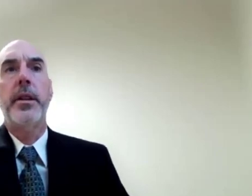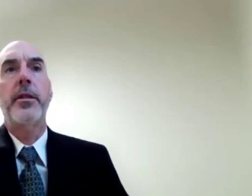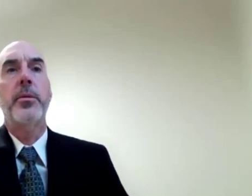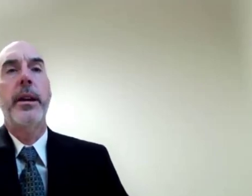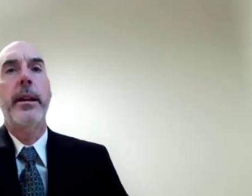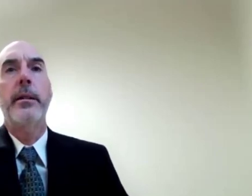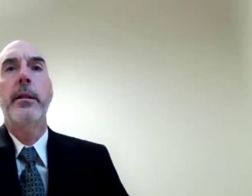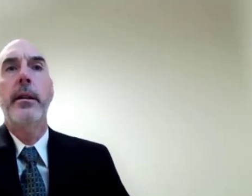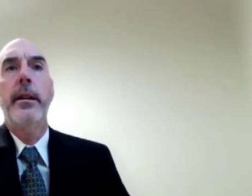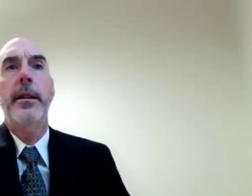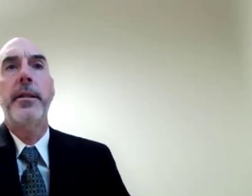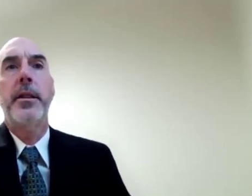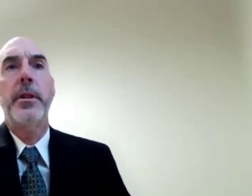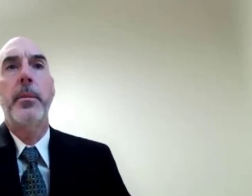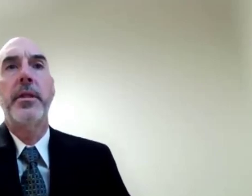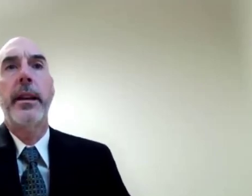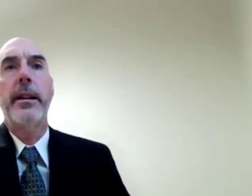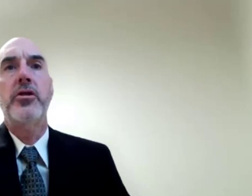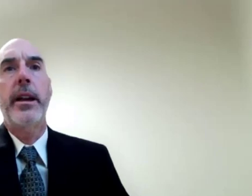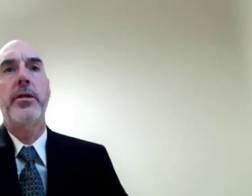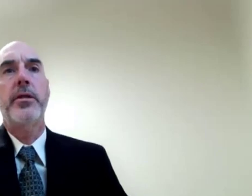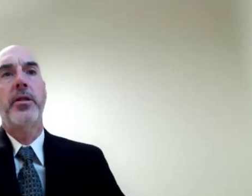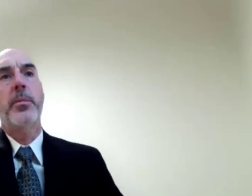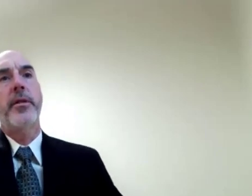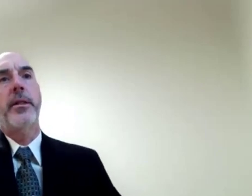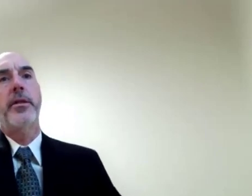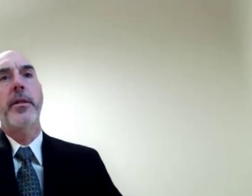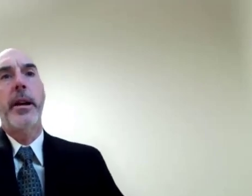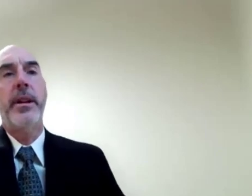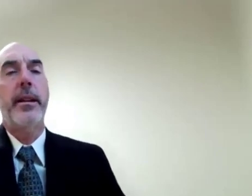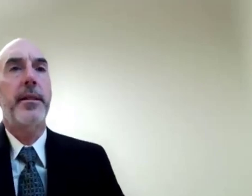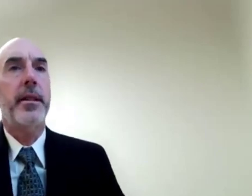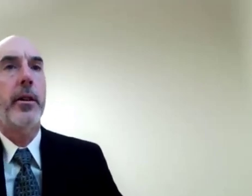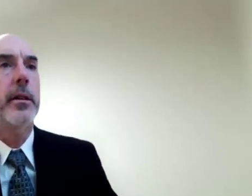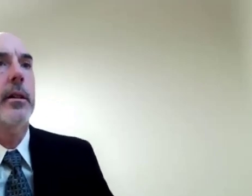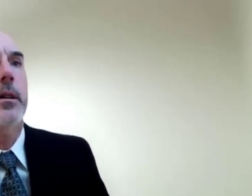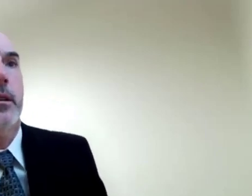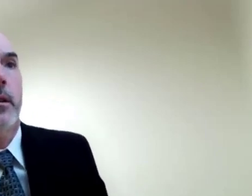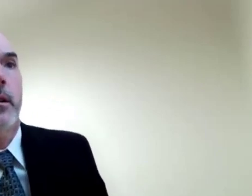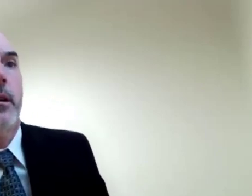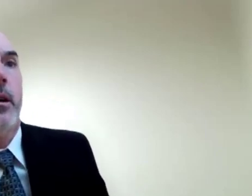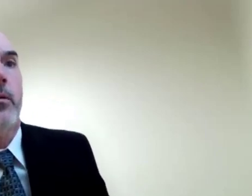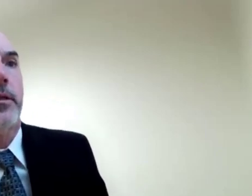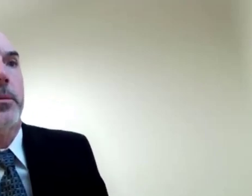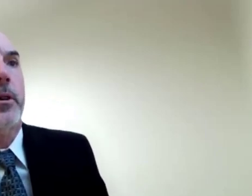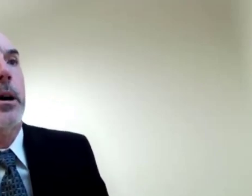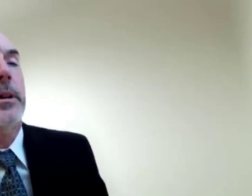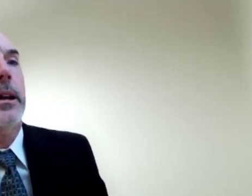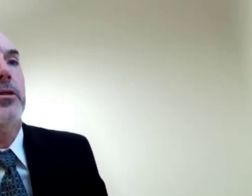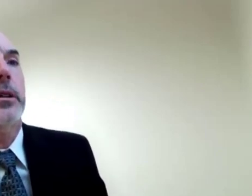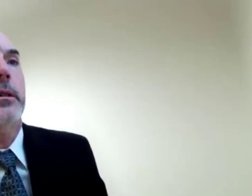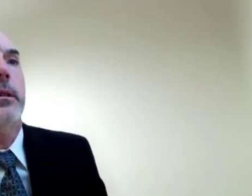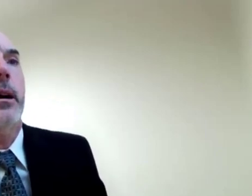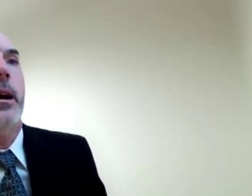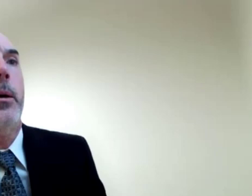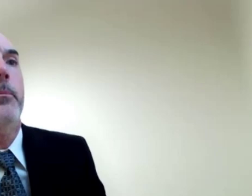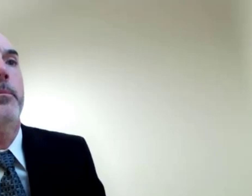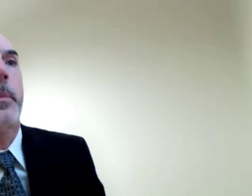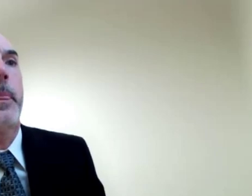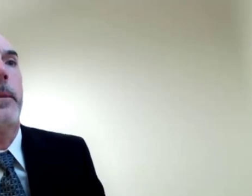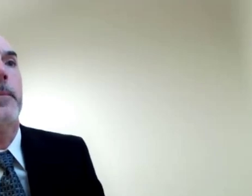is exacerbating his symptoms. Can a change in the supervisor then be considered a reasonable accommodation?